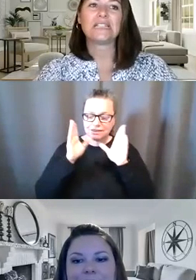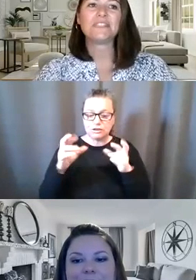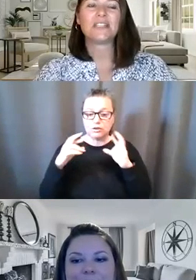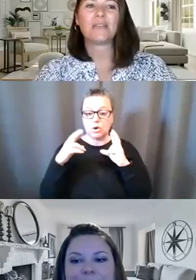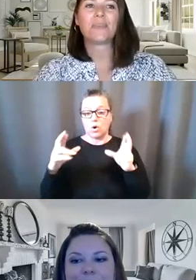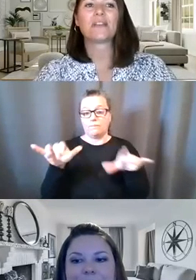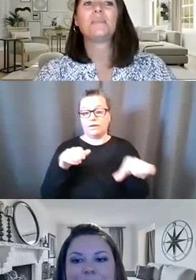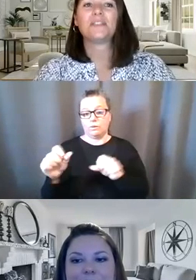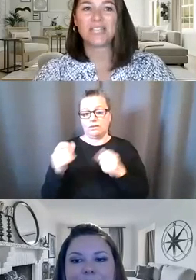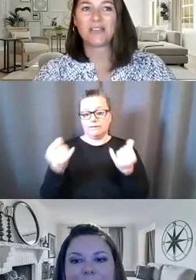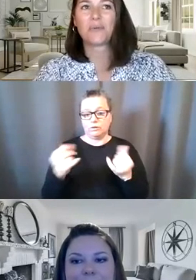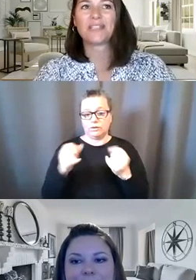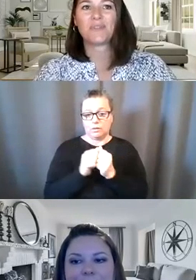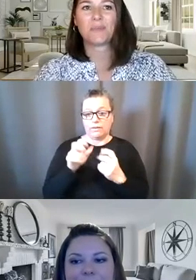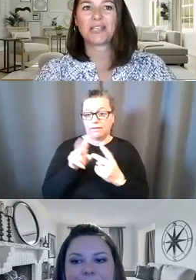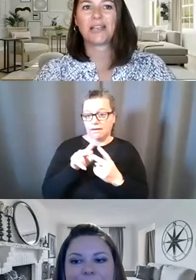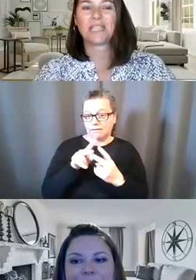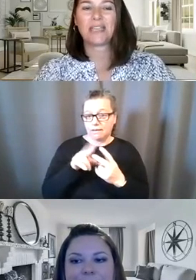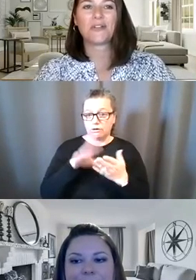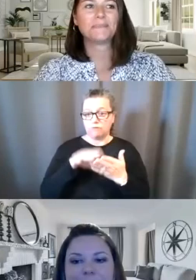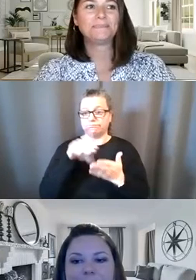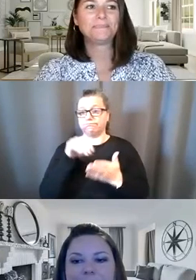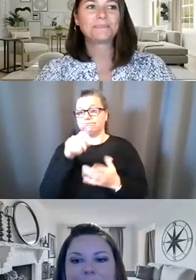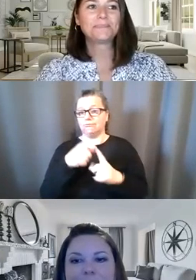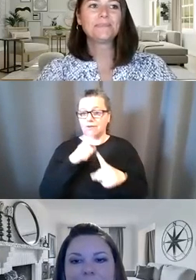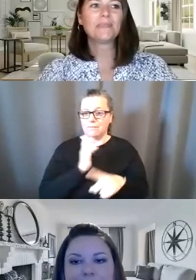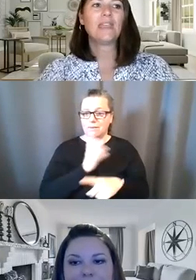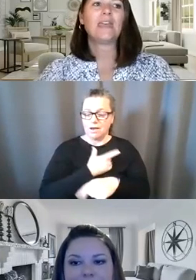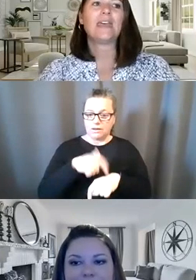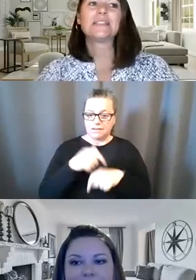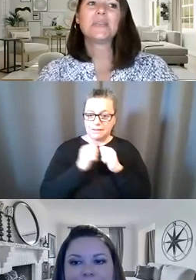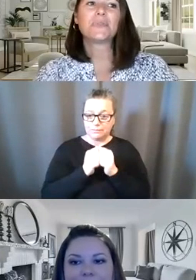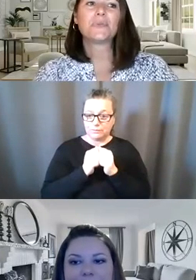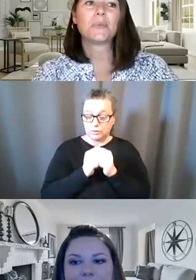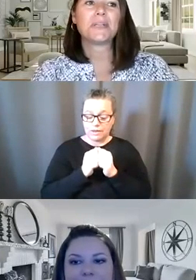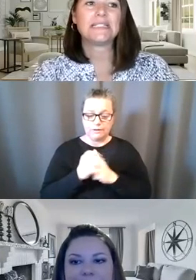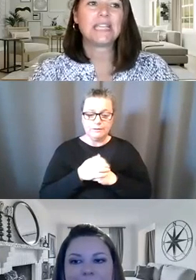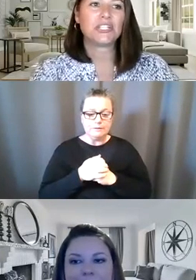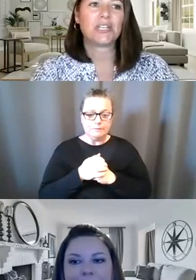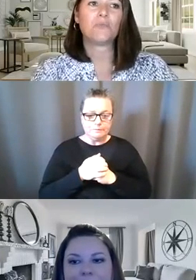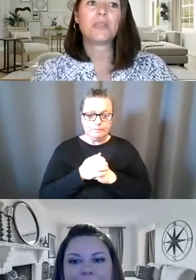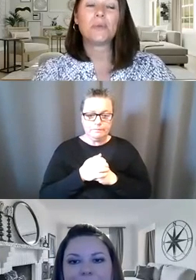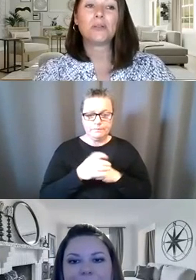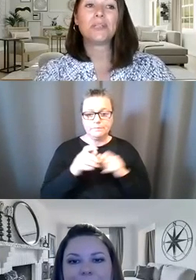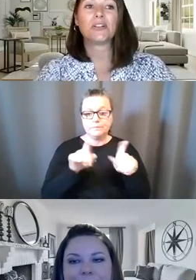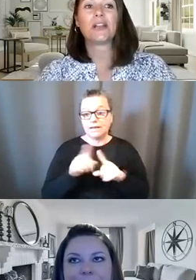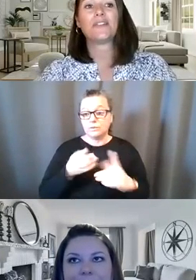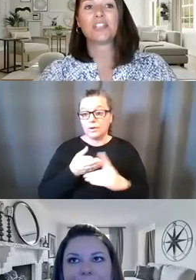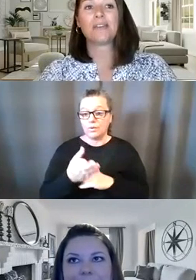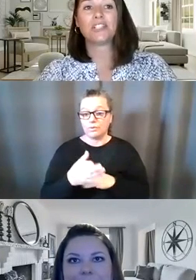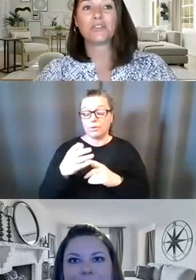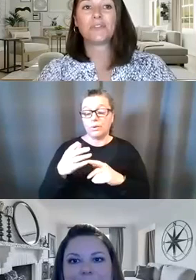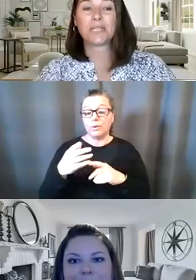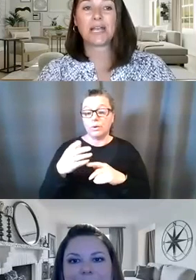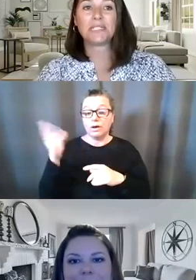you'll leave today with a couple of takeaways from our time together. As we go through our presentation, we will be turning on the